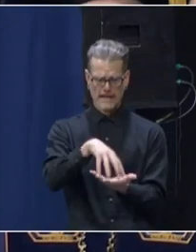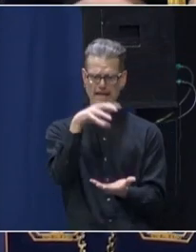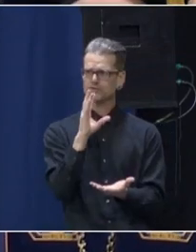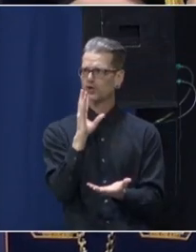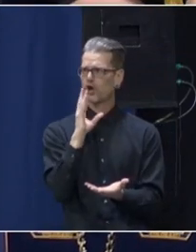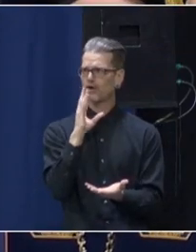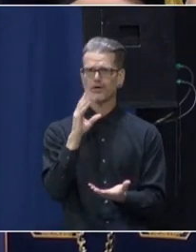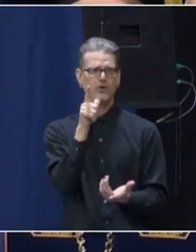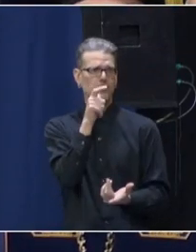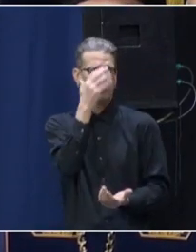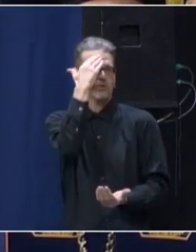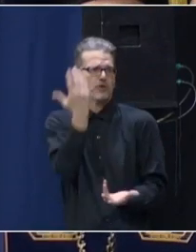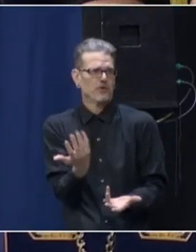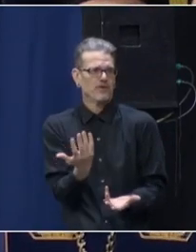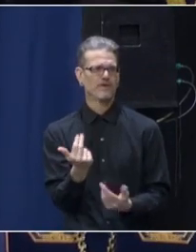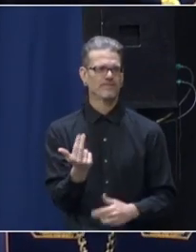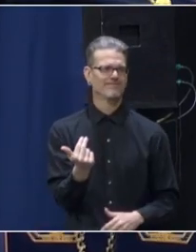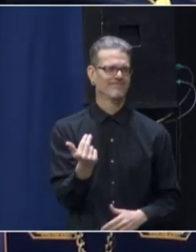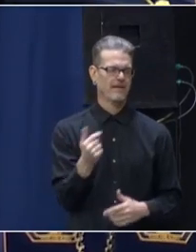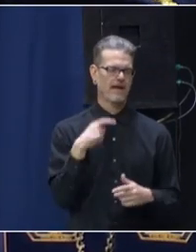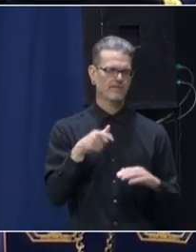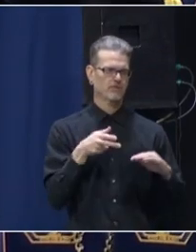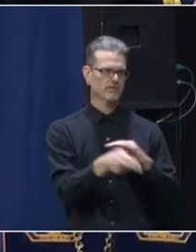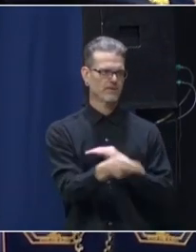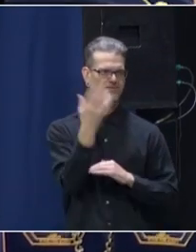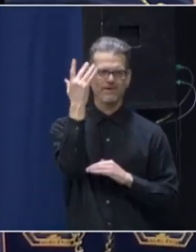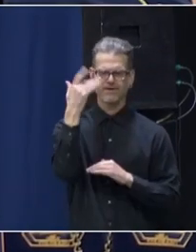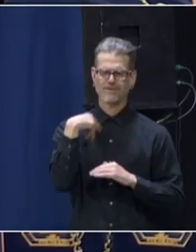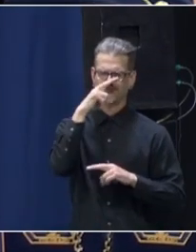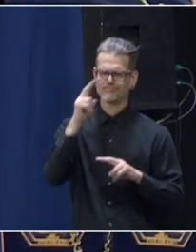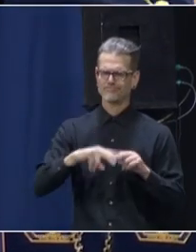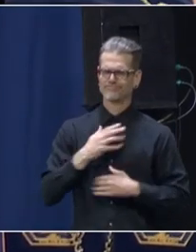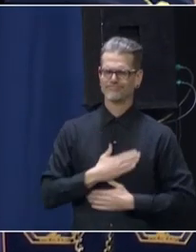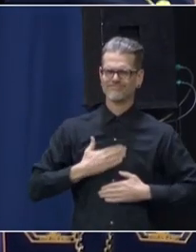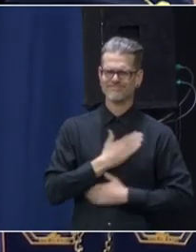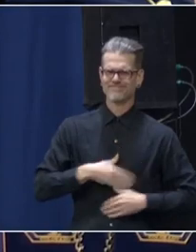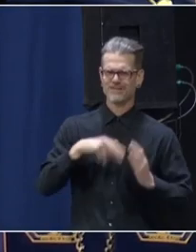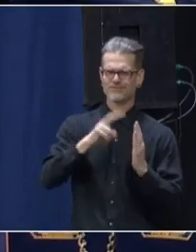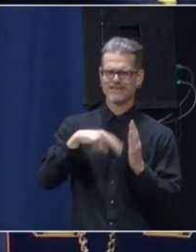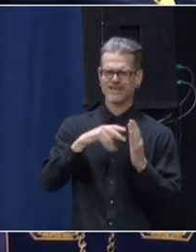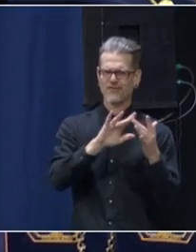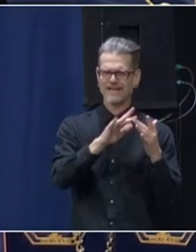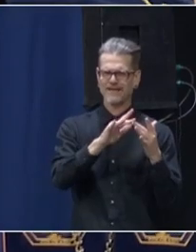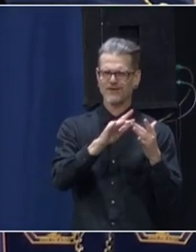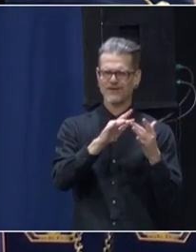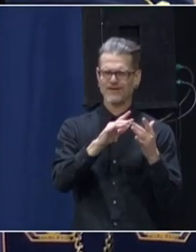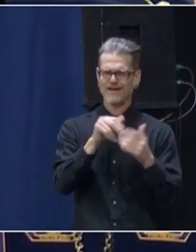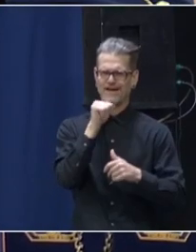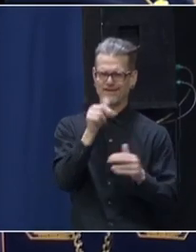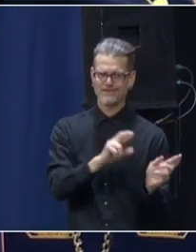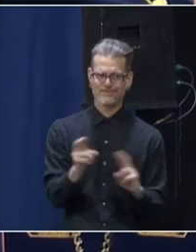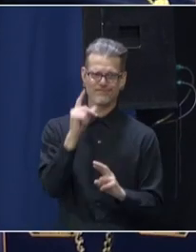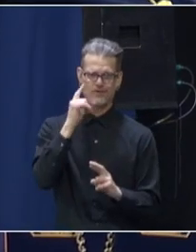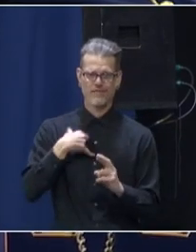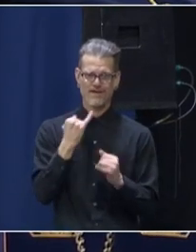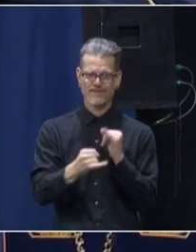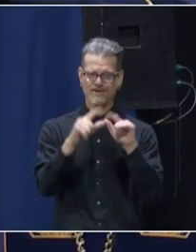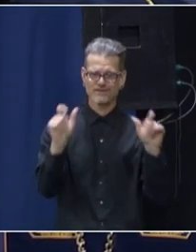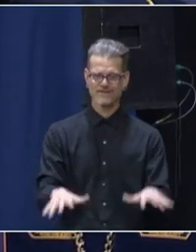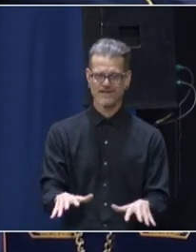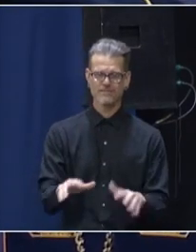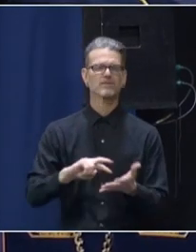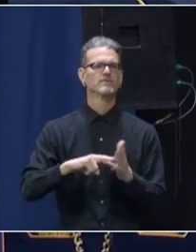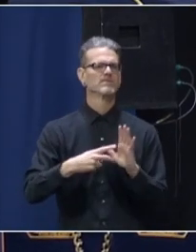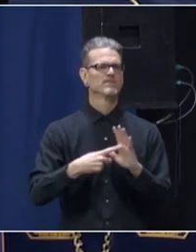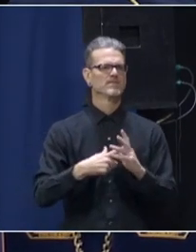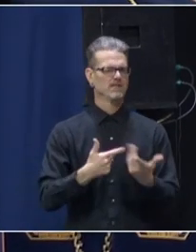Okay, I had to cut myself off there because I was having way too much fun reading jokes on the internet instead of preparing for finals, which is more self-control